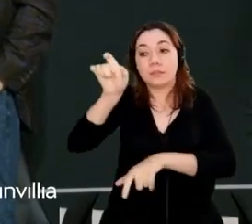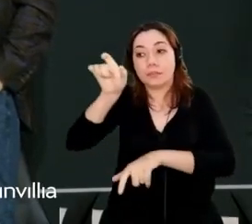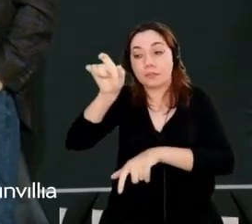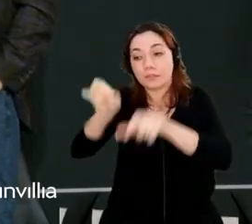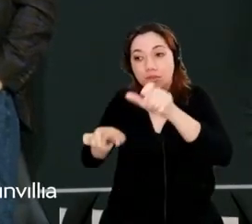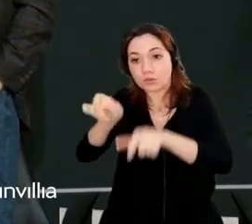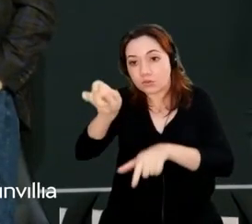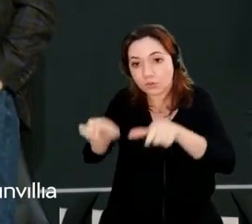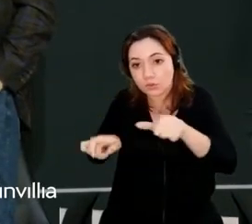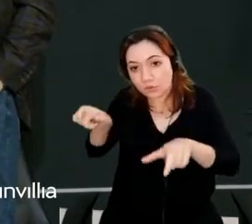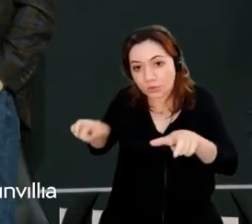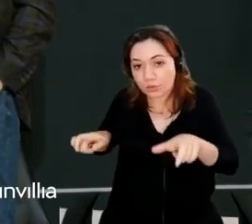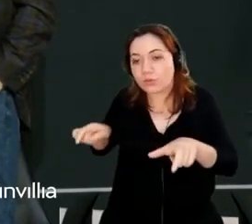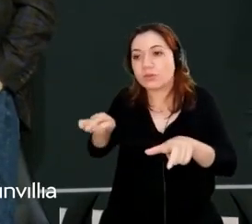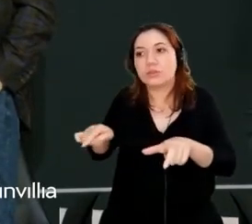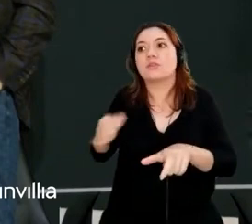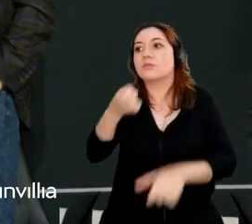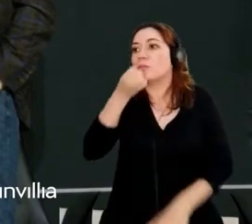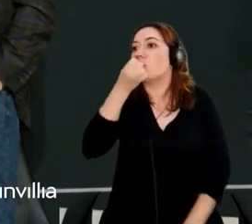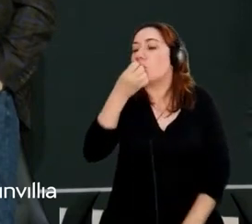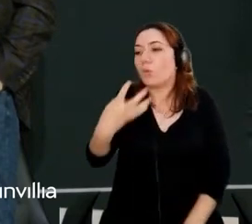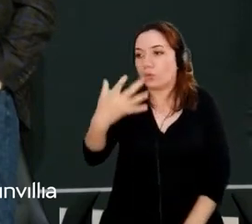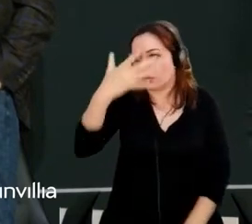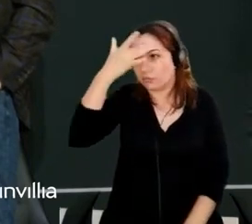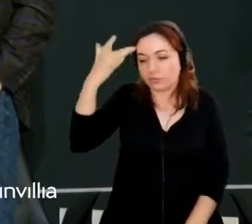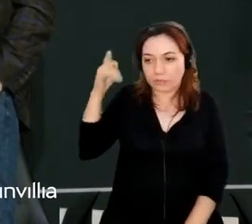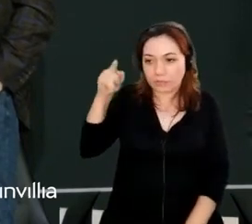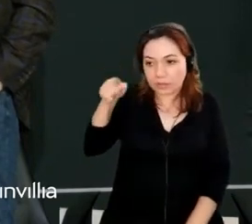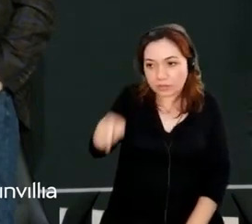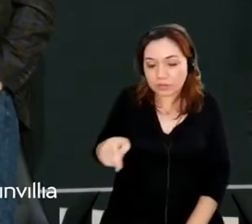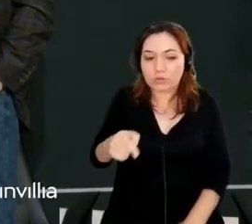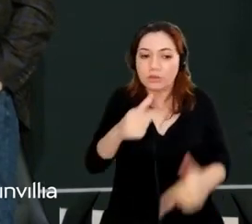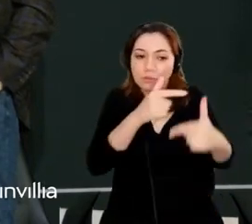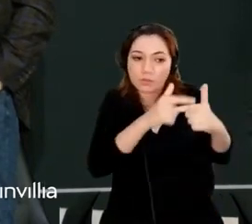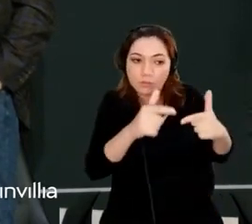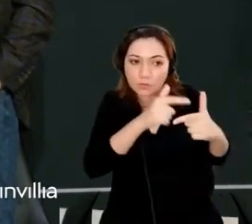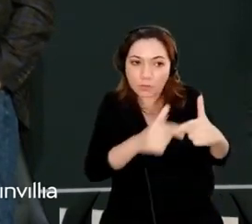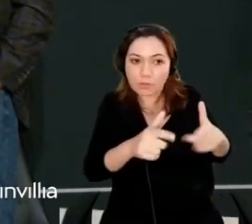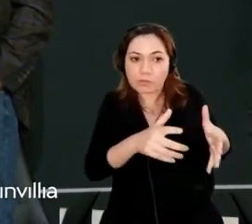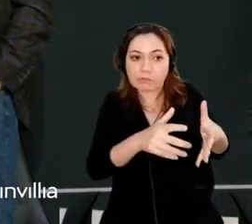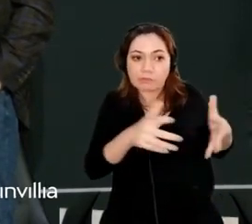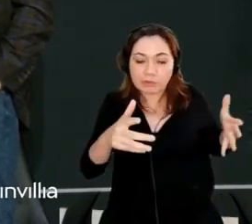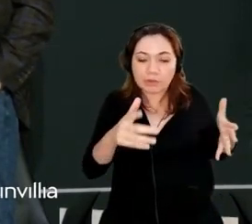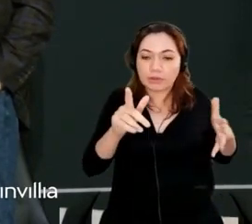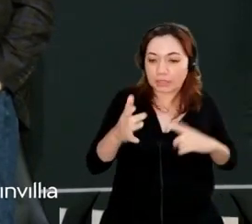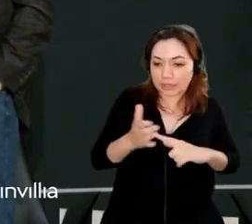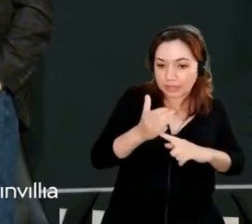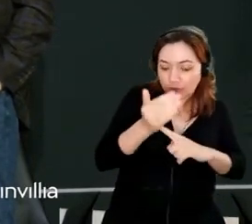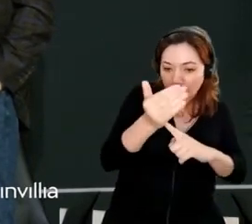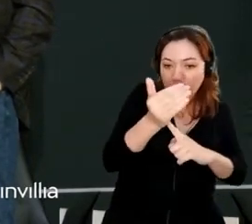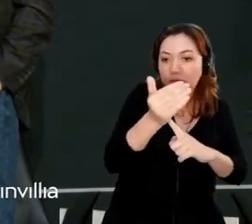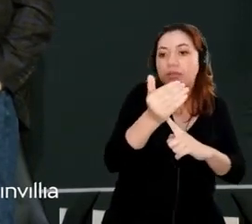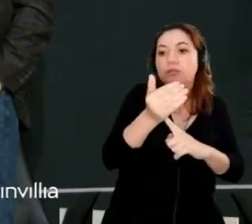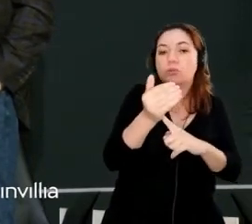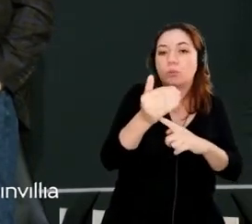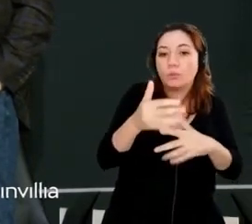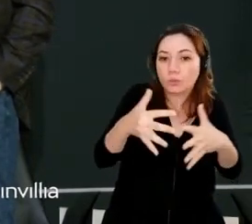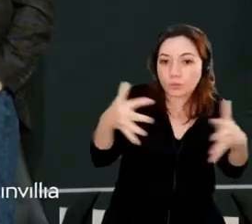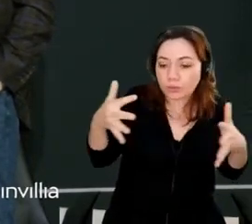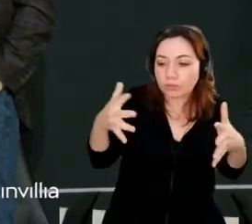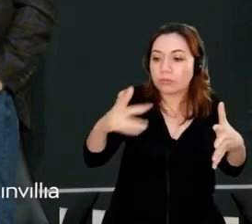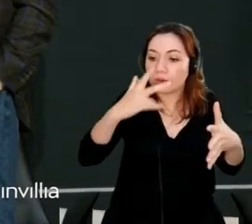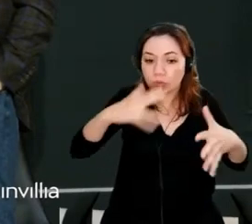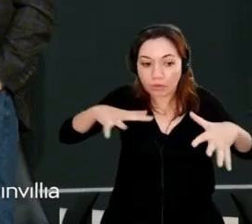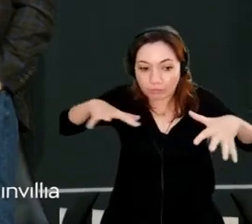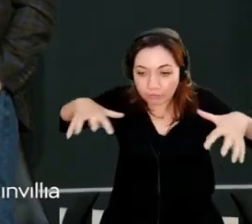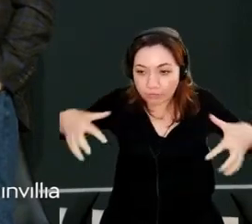great people, and great problems, and great technologies, we can bring that future closer. And